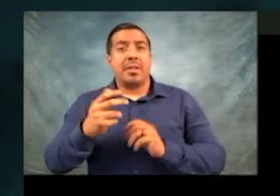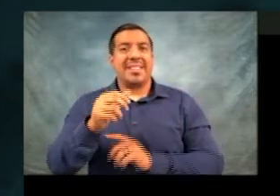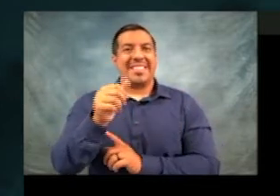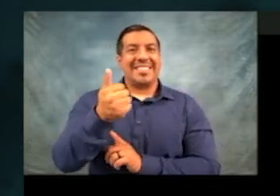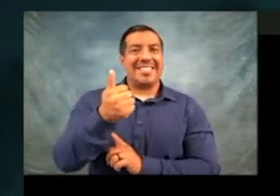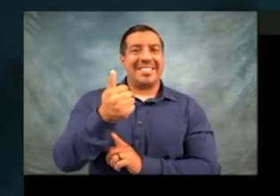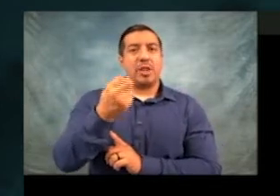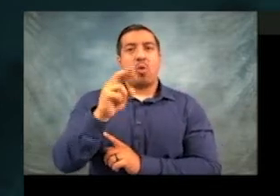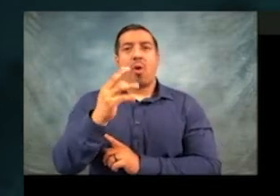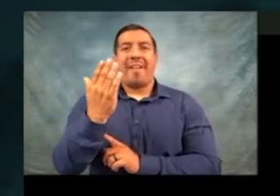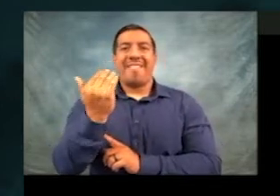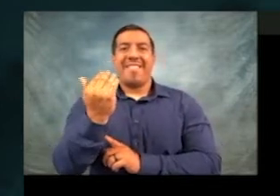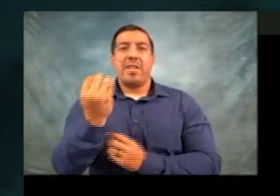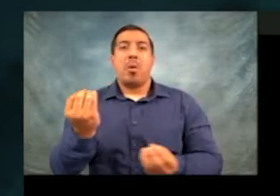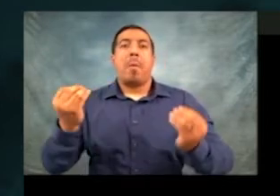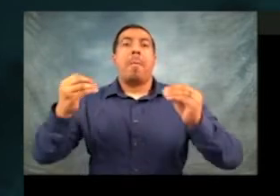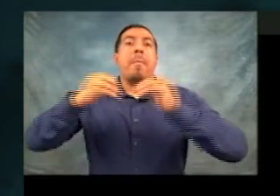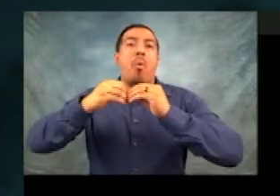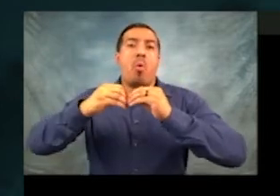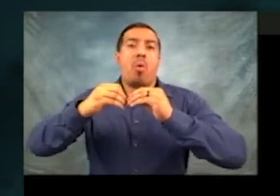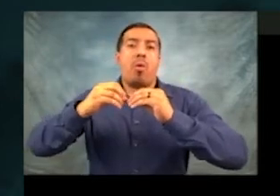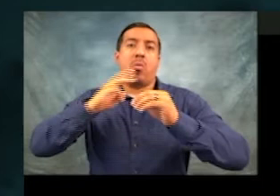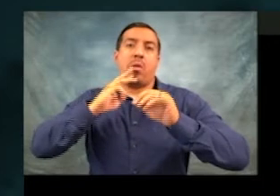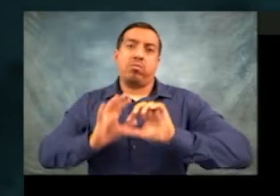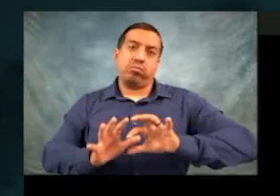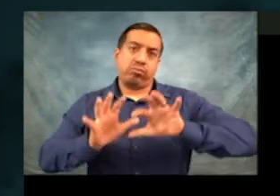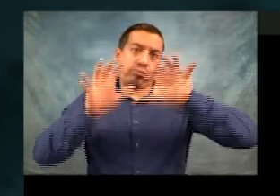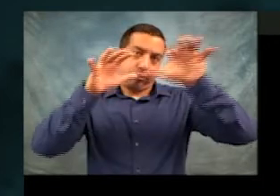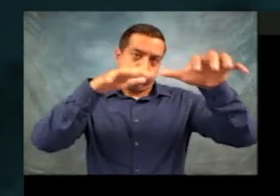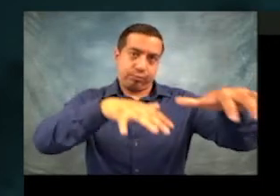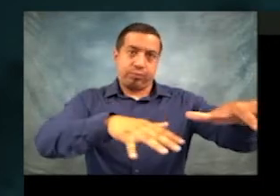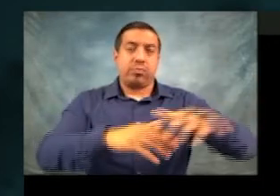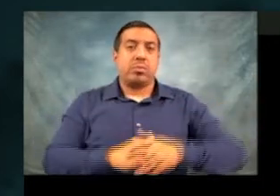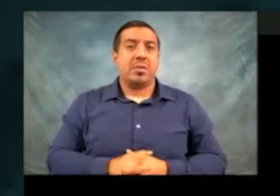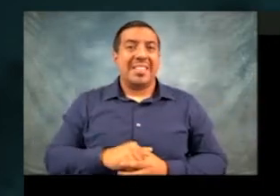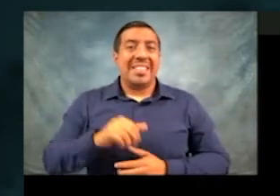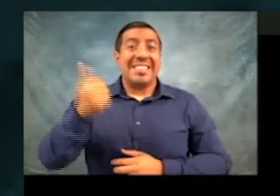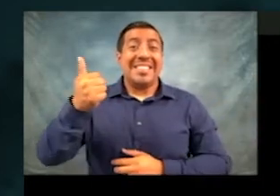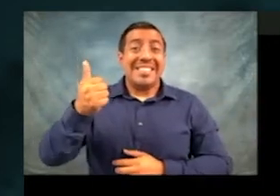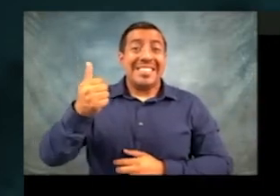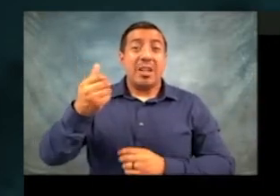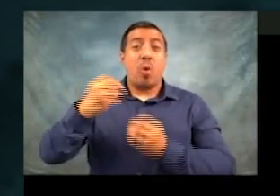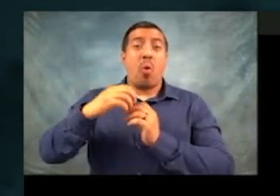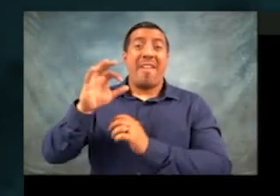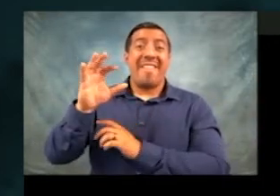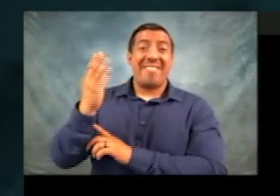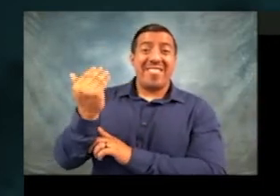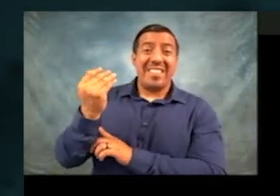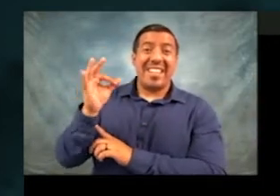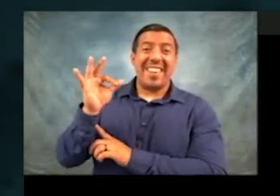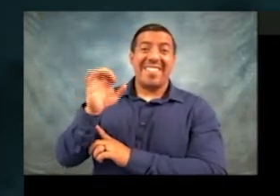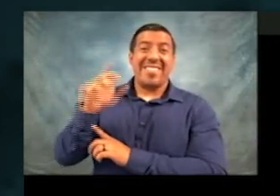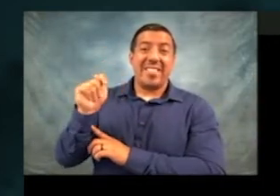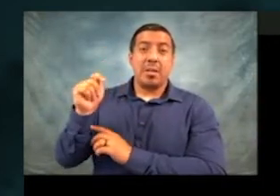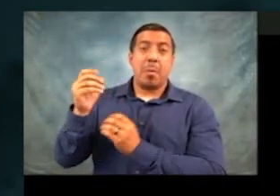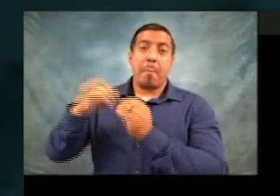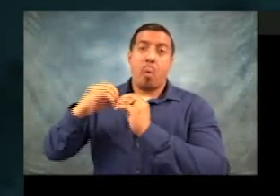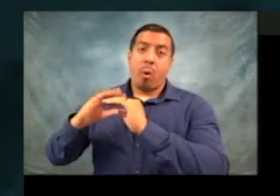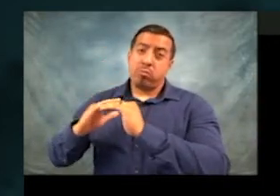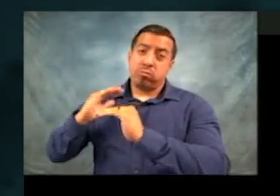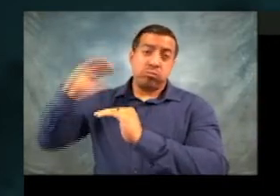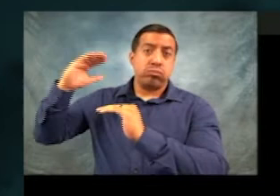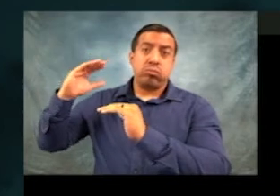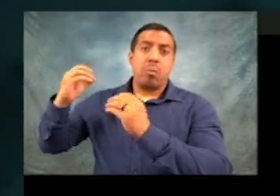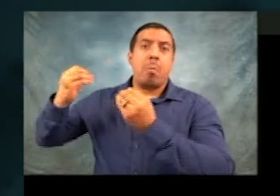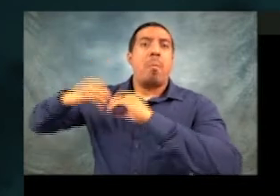15 more feet of surge. So imagine 10 to 15 feet more water would have occurred